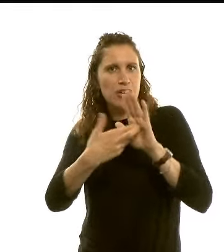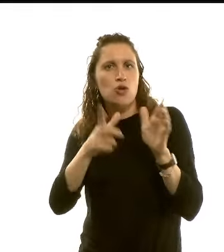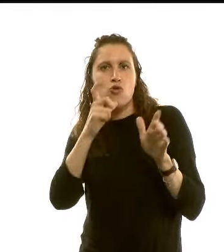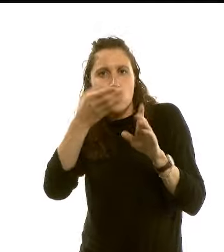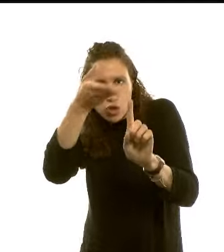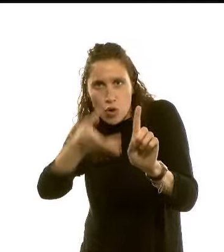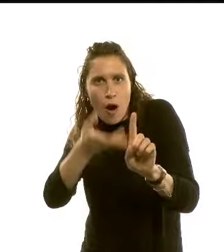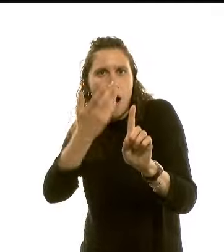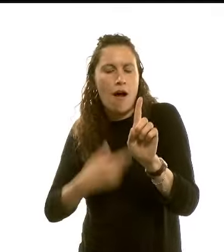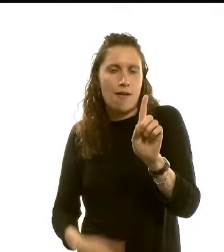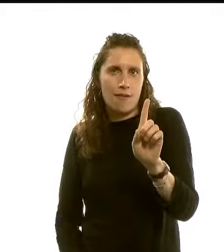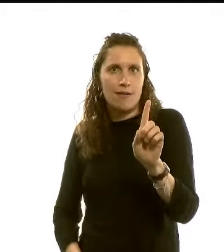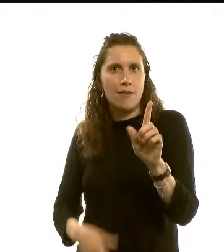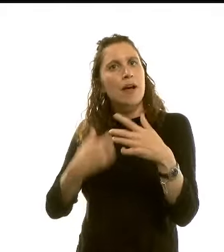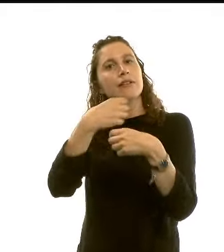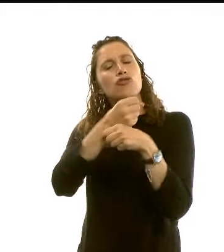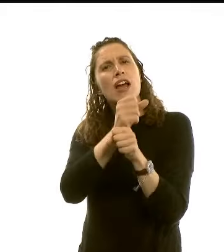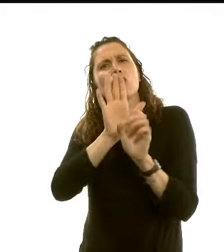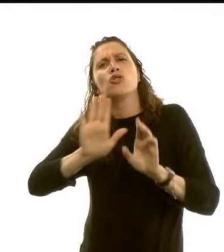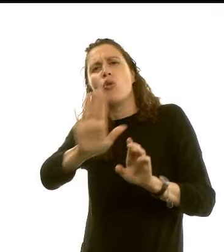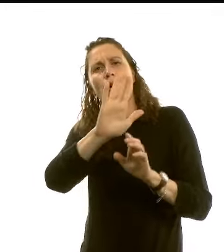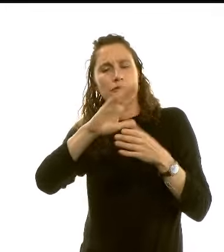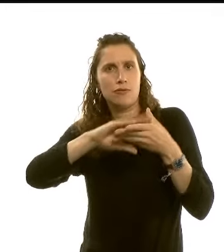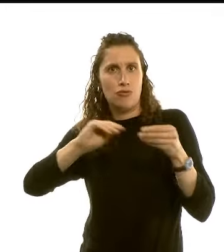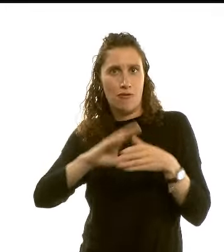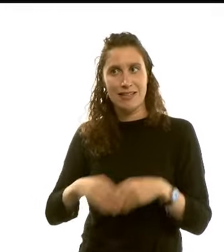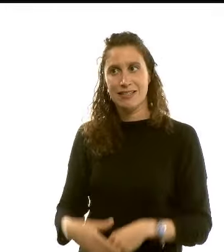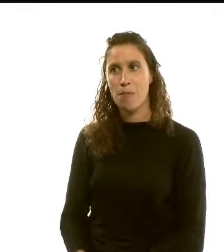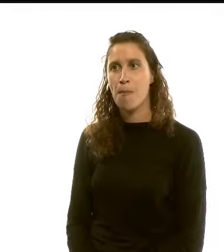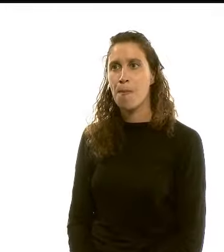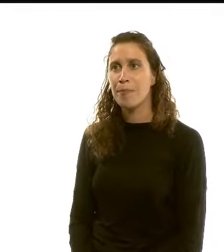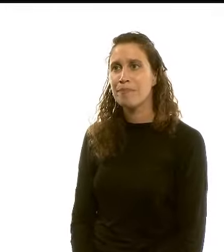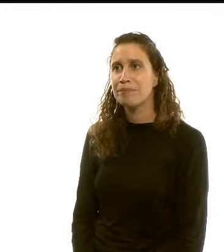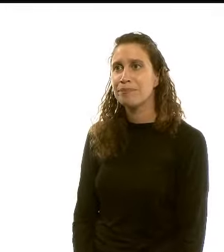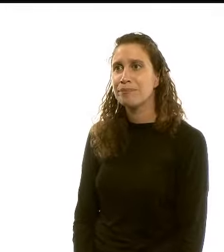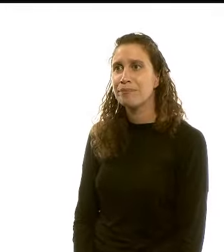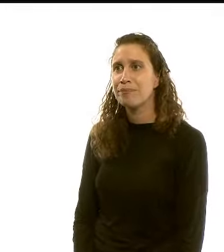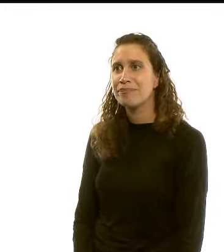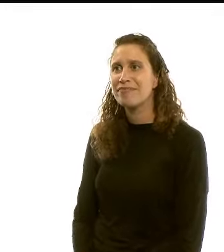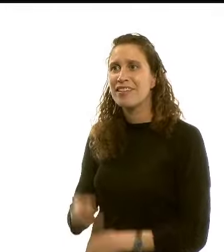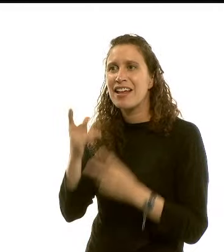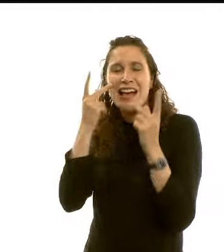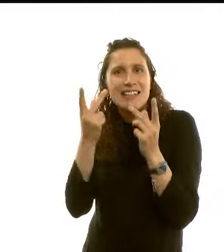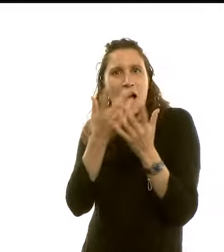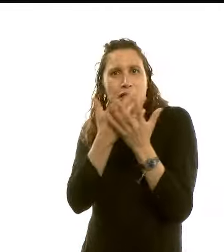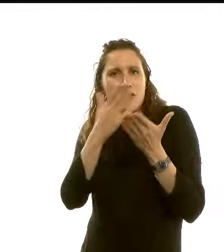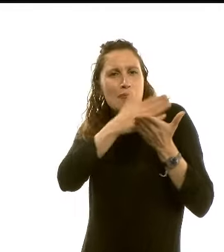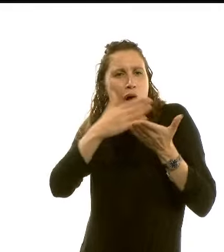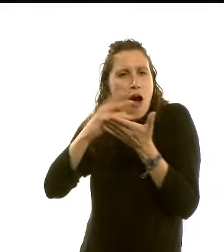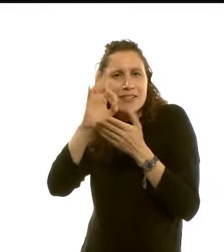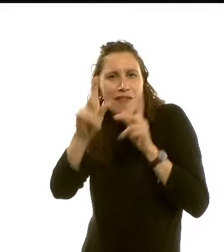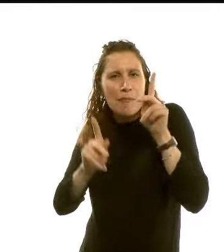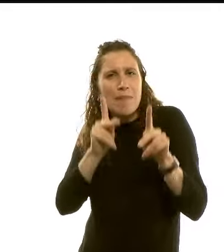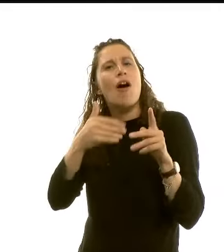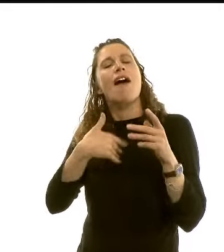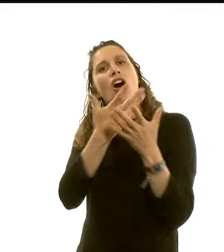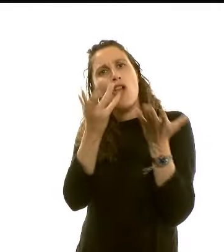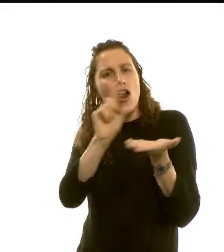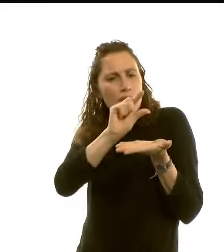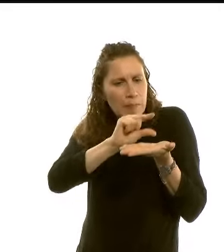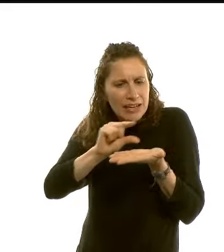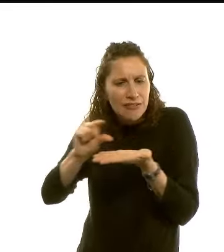it's all about just creating your own stories. I love that. And I see there's lots of little bits and pieces of people. This LEGO set includes a lot of minifigure